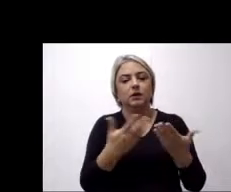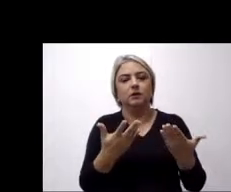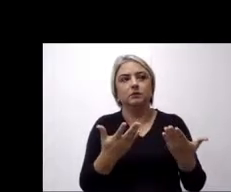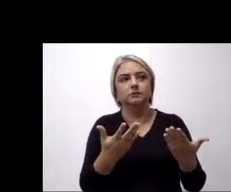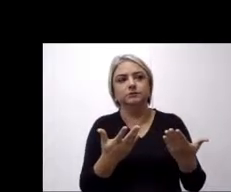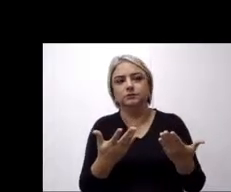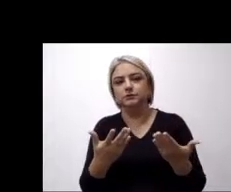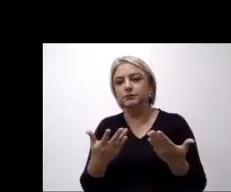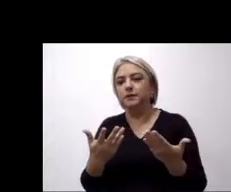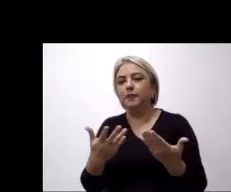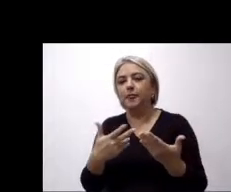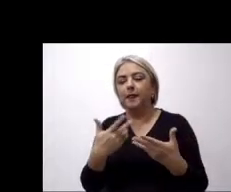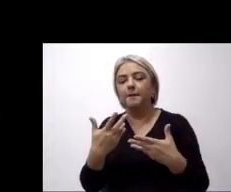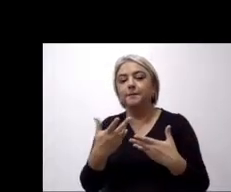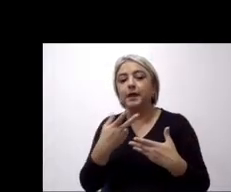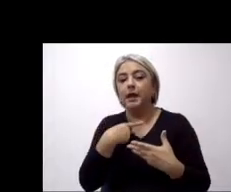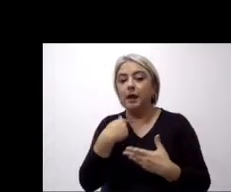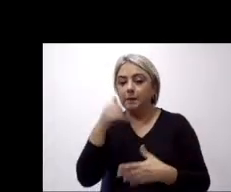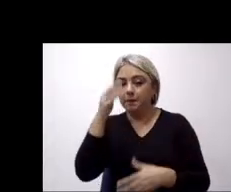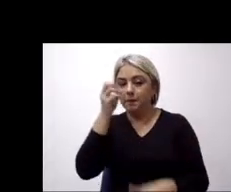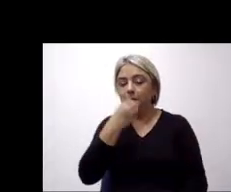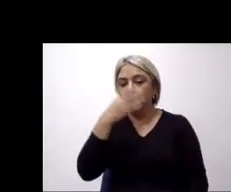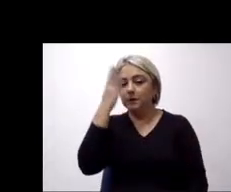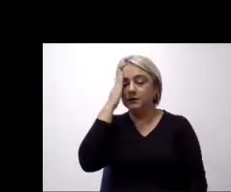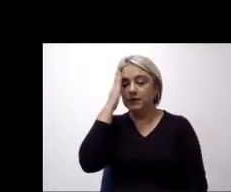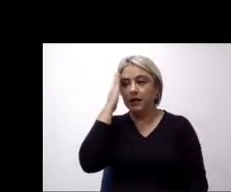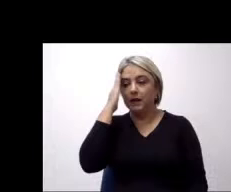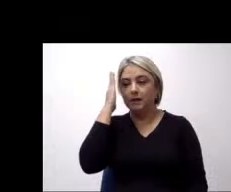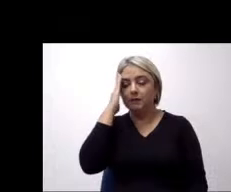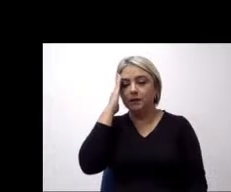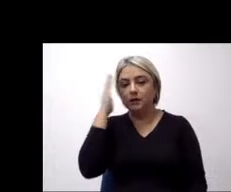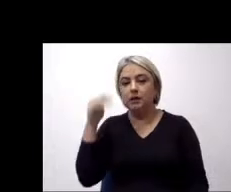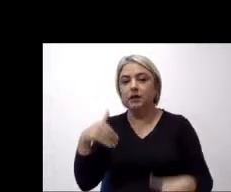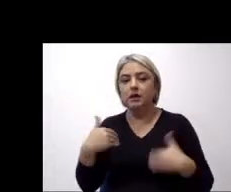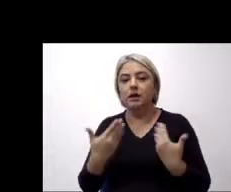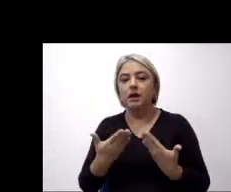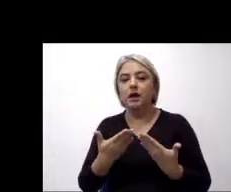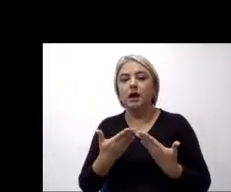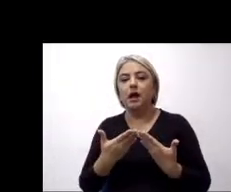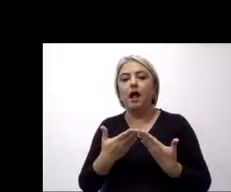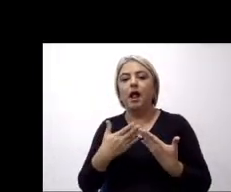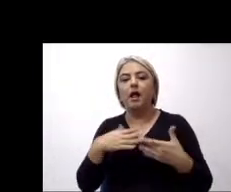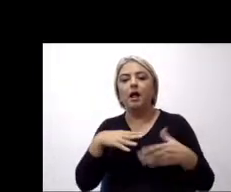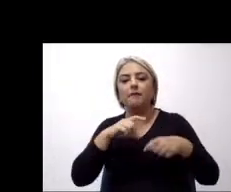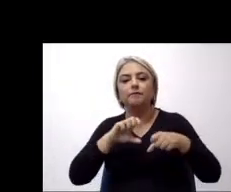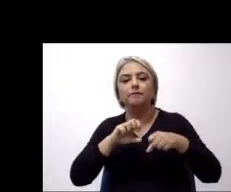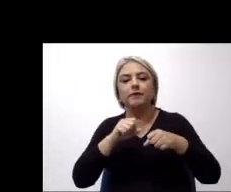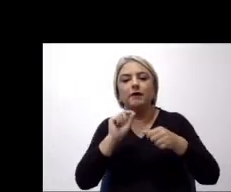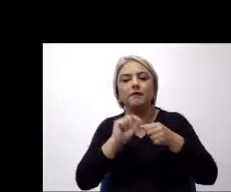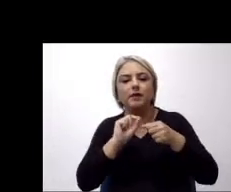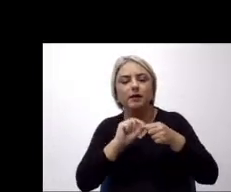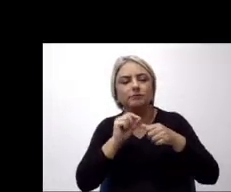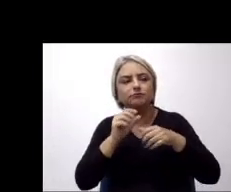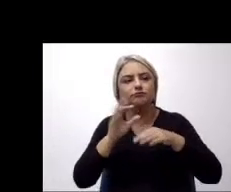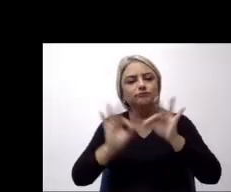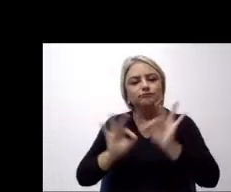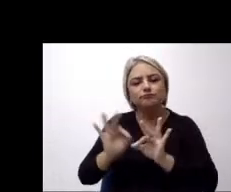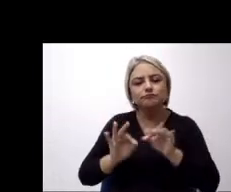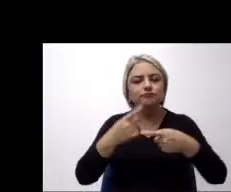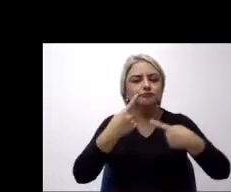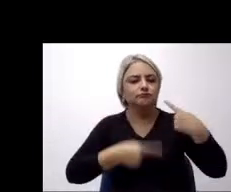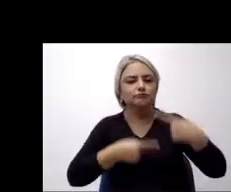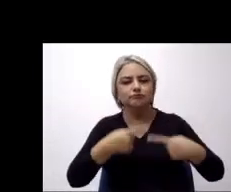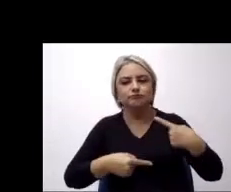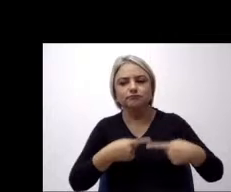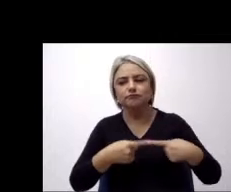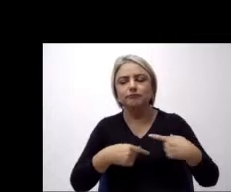But most of the time during the what we call the policy formulation, it's generally not really taken into account. It's